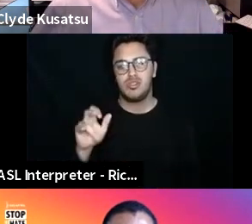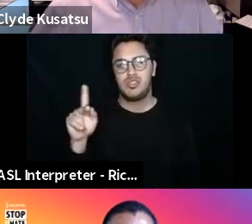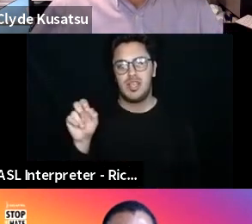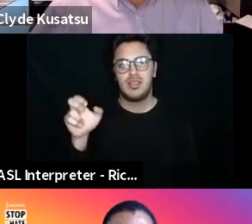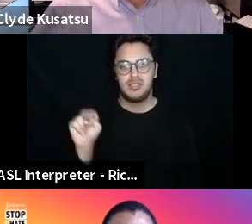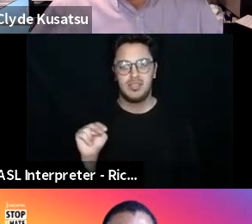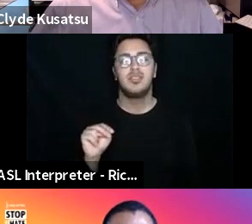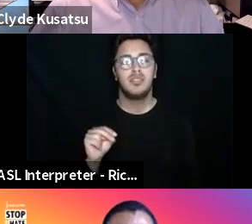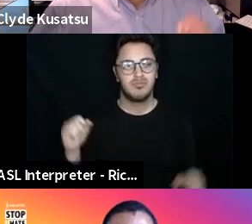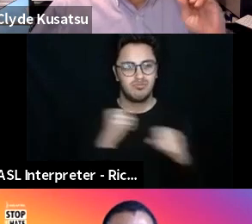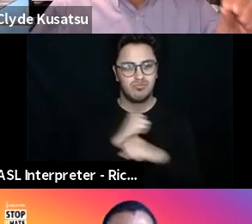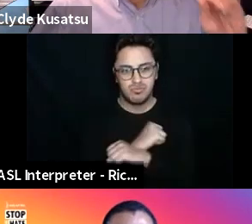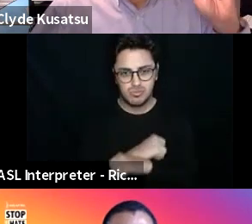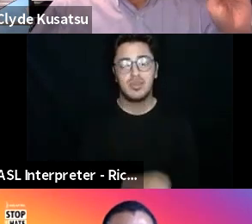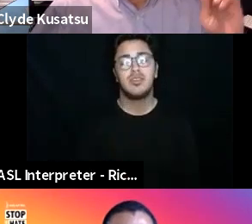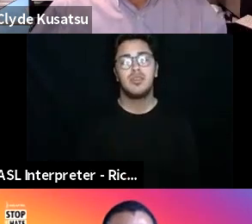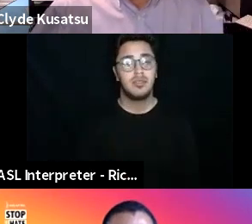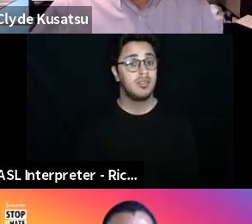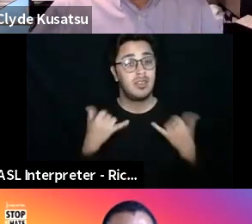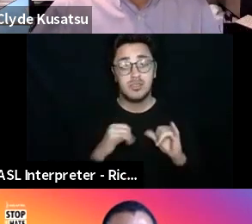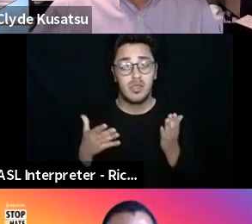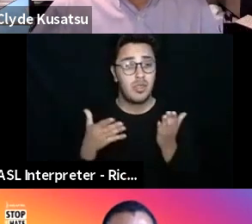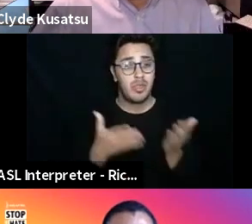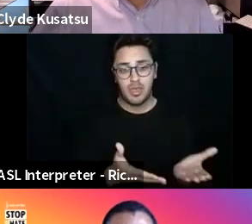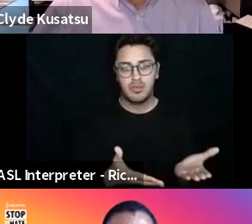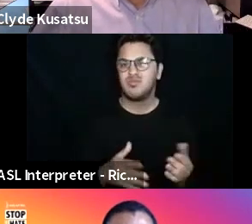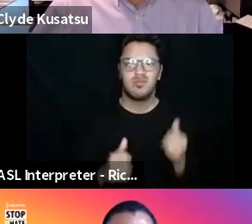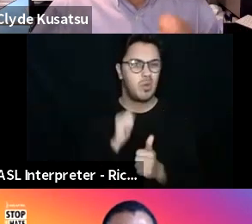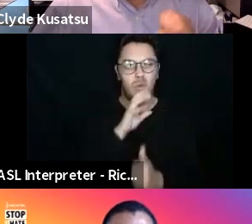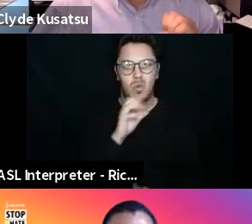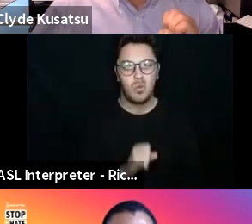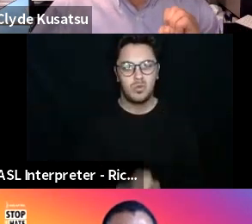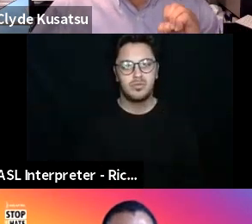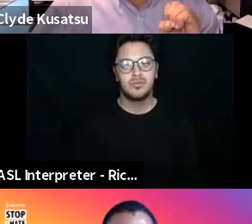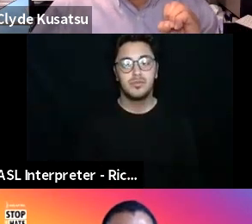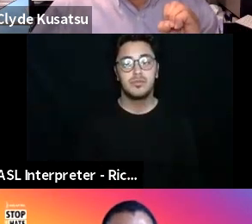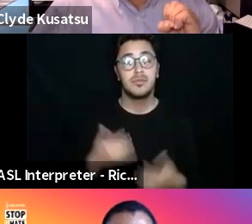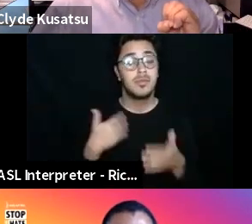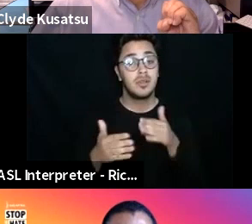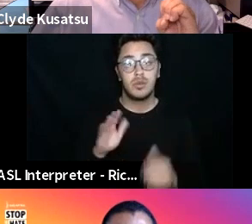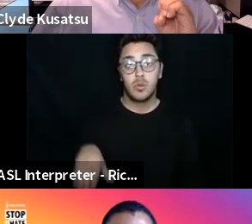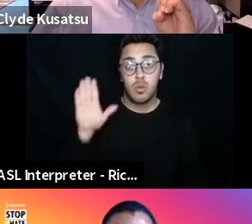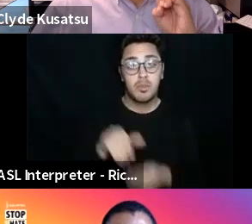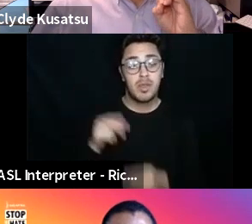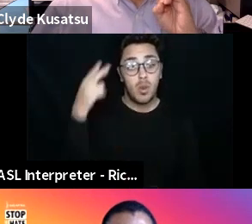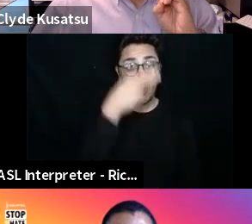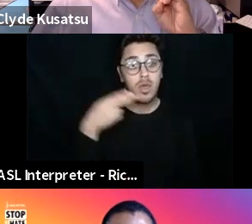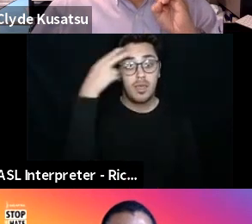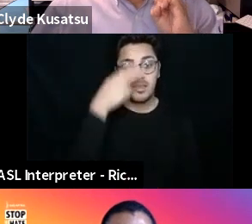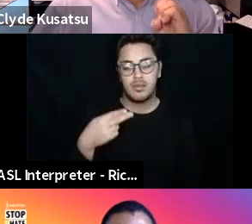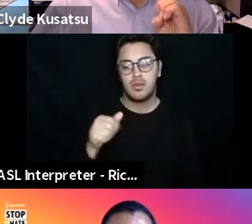Orleans in 1814. And they're still there, the oldest. Anyway, growing up in Hawaii, I